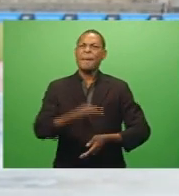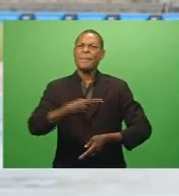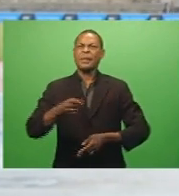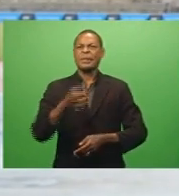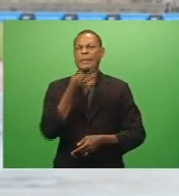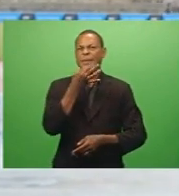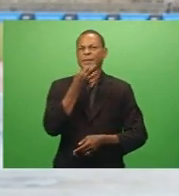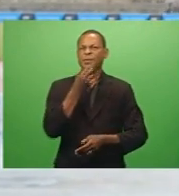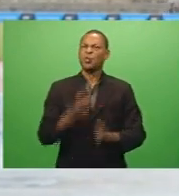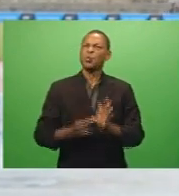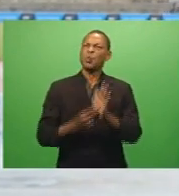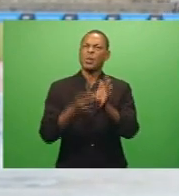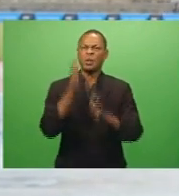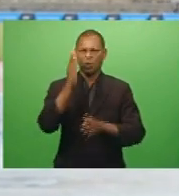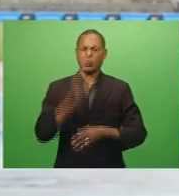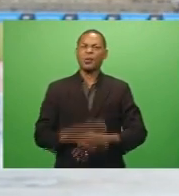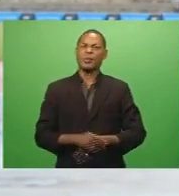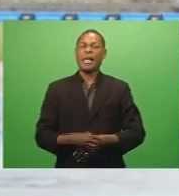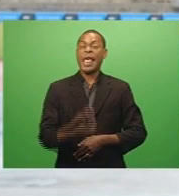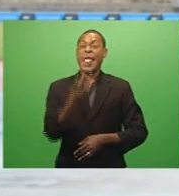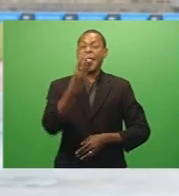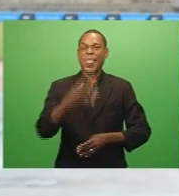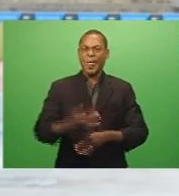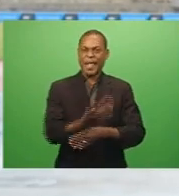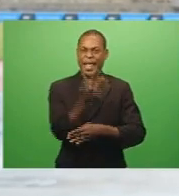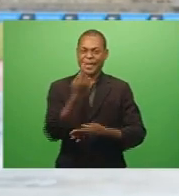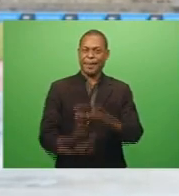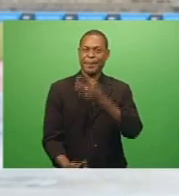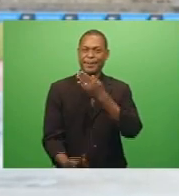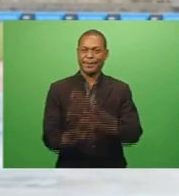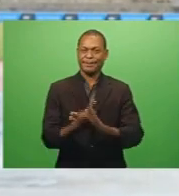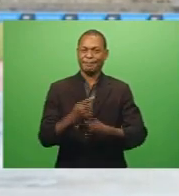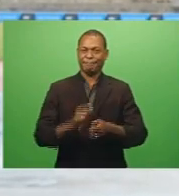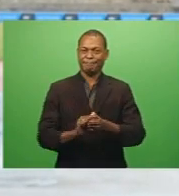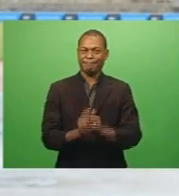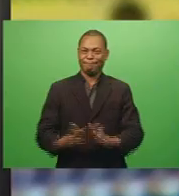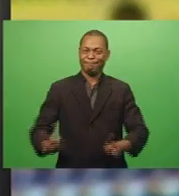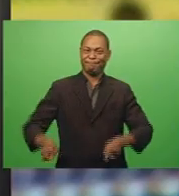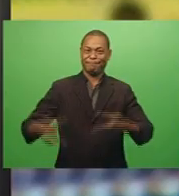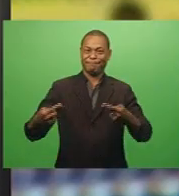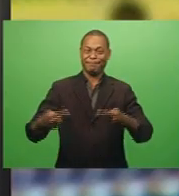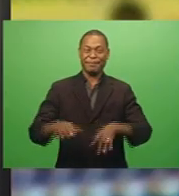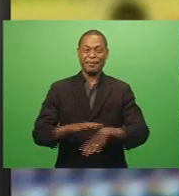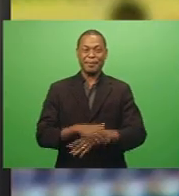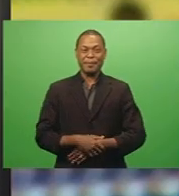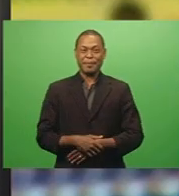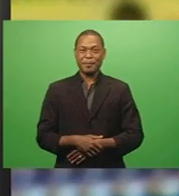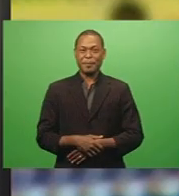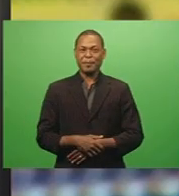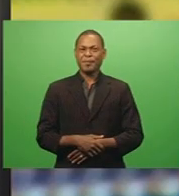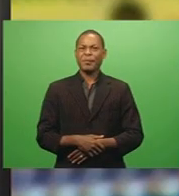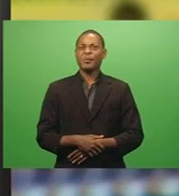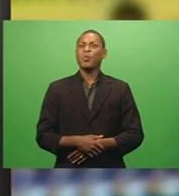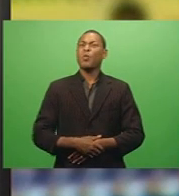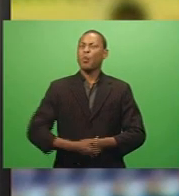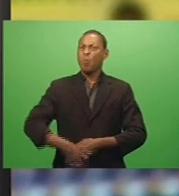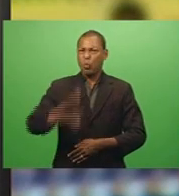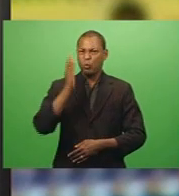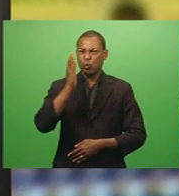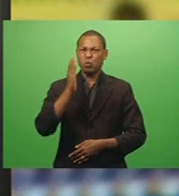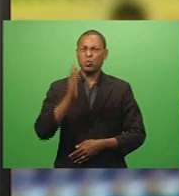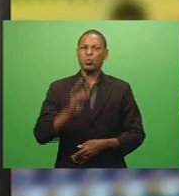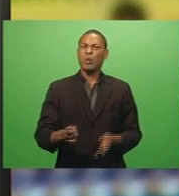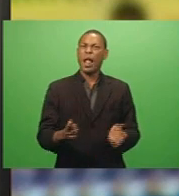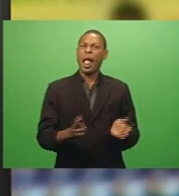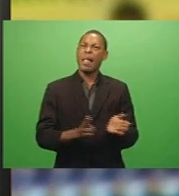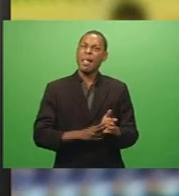here for the 3-day event. Venina Rakautonga, FBC Sports. Leilene Memorial School sprinter Anare Sailo